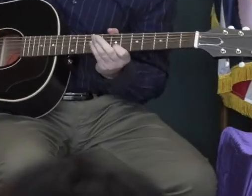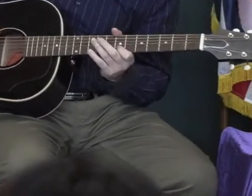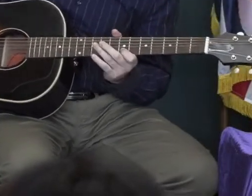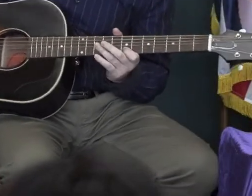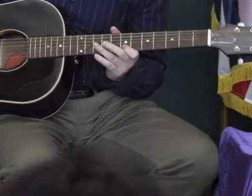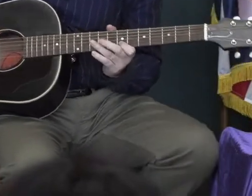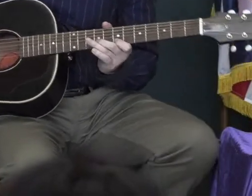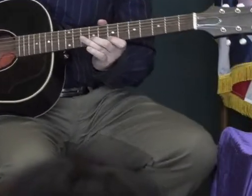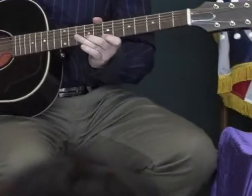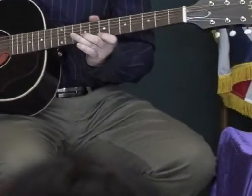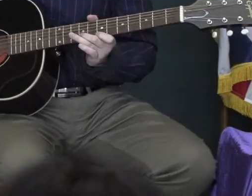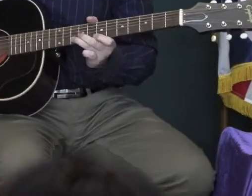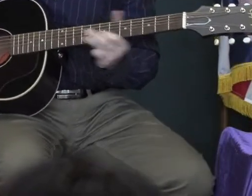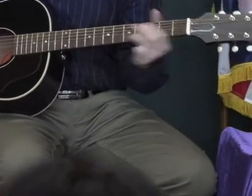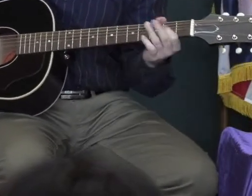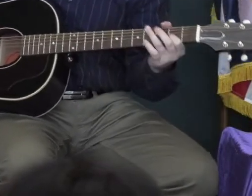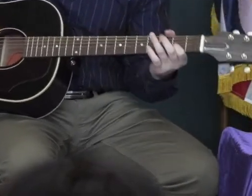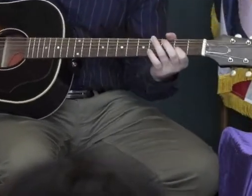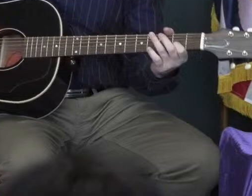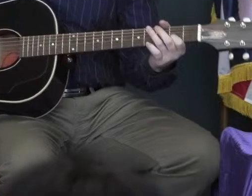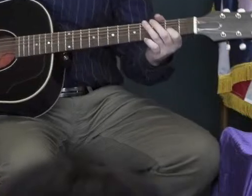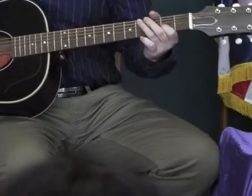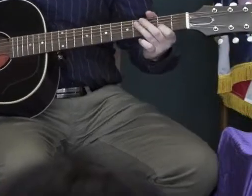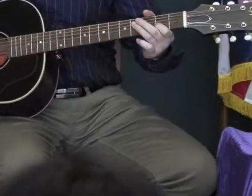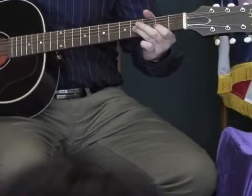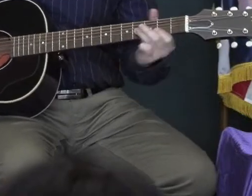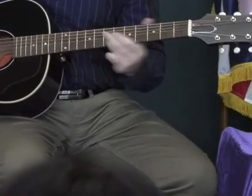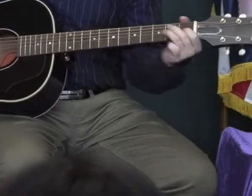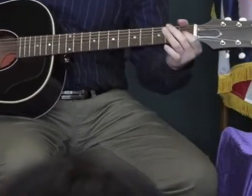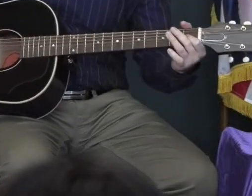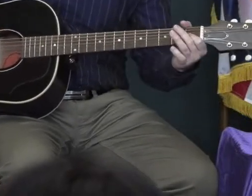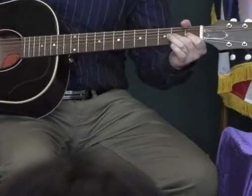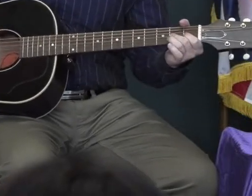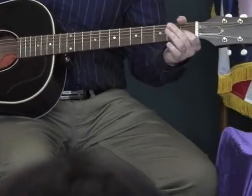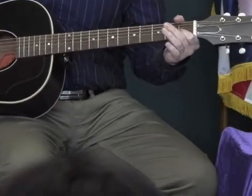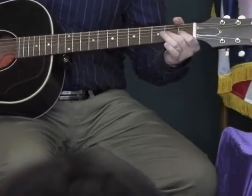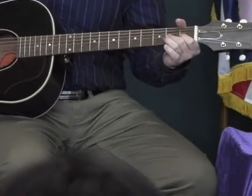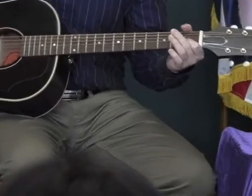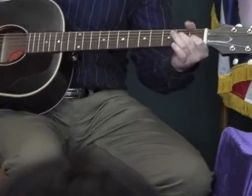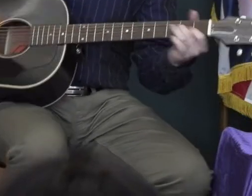Oh, you're a born tragedy.